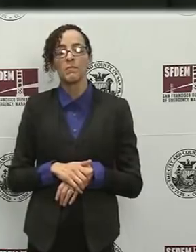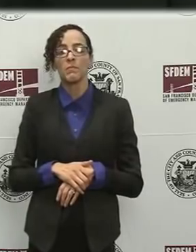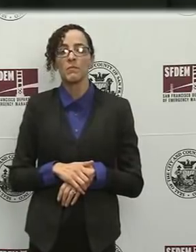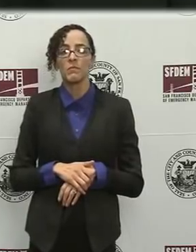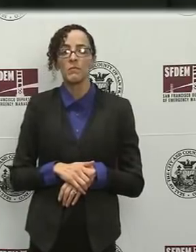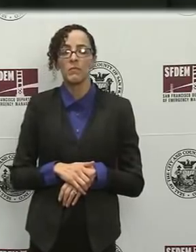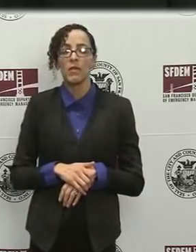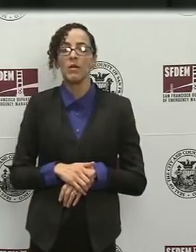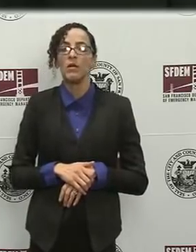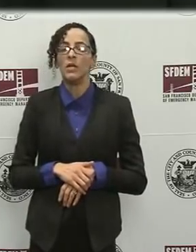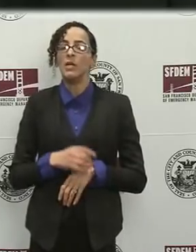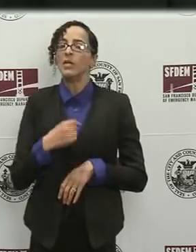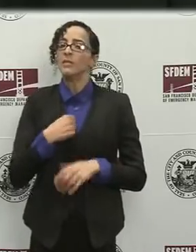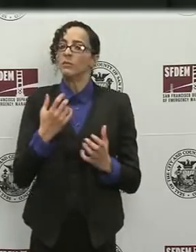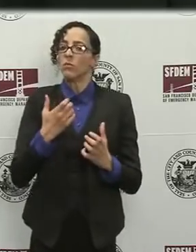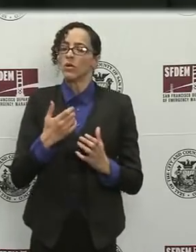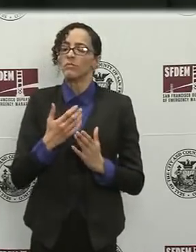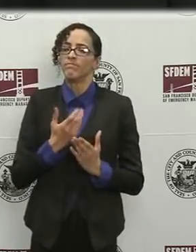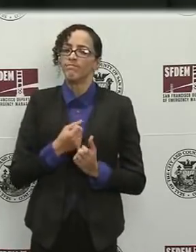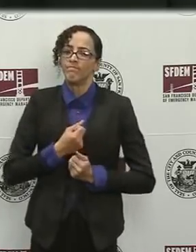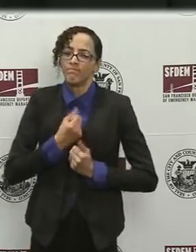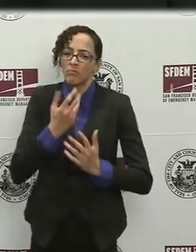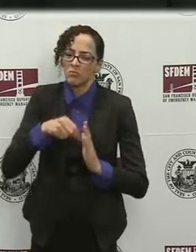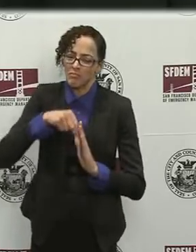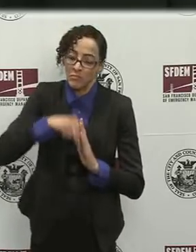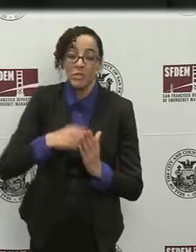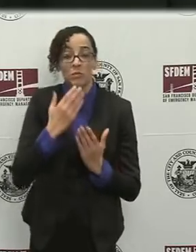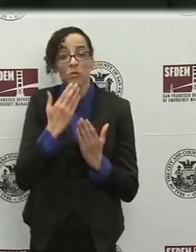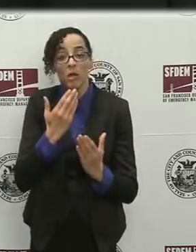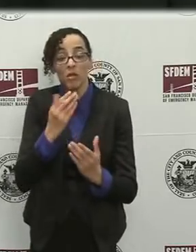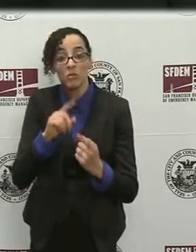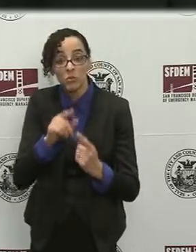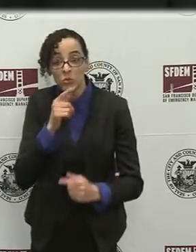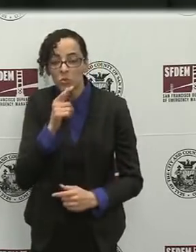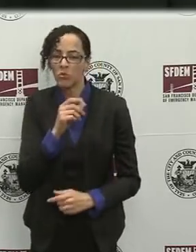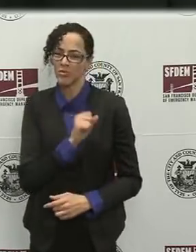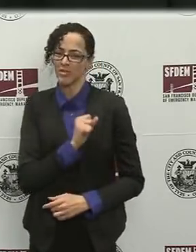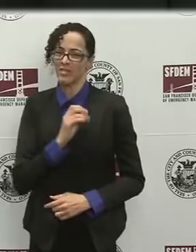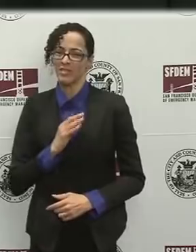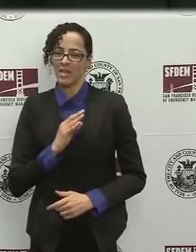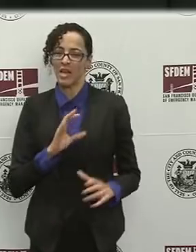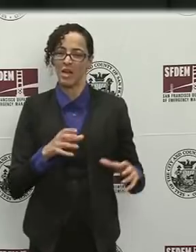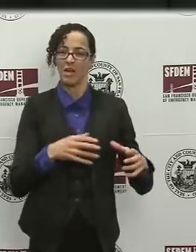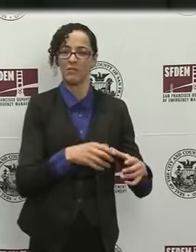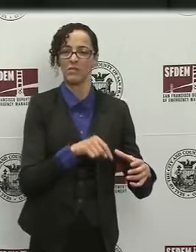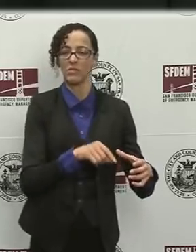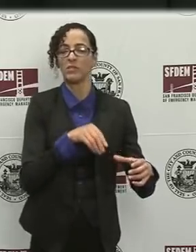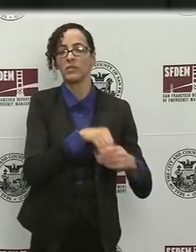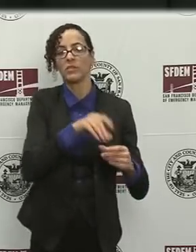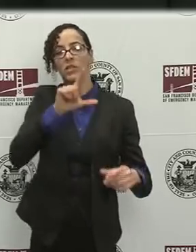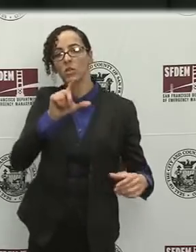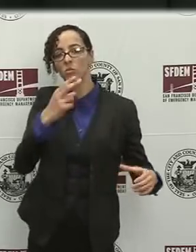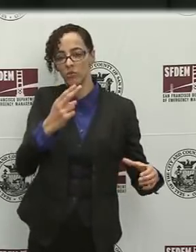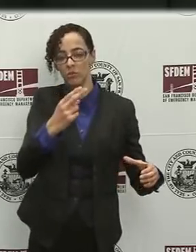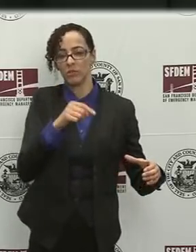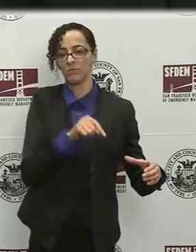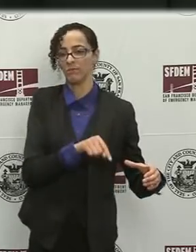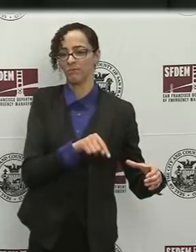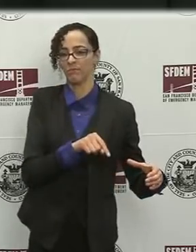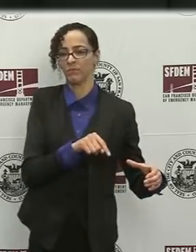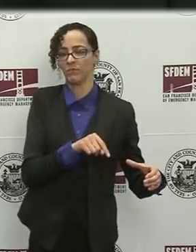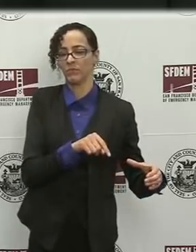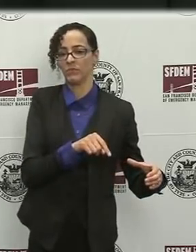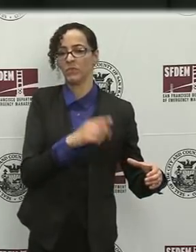my deep gratitude to the staff at Laguna Honda, from the chief, from the